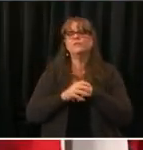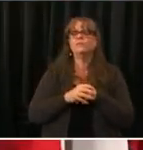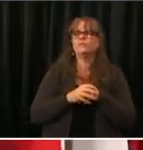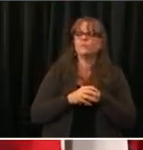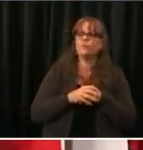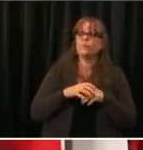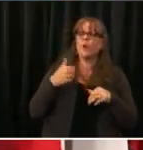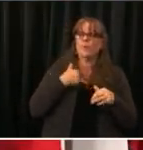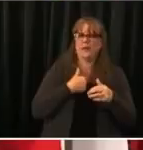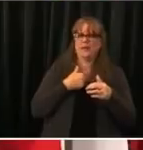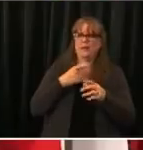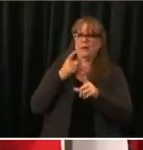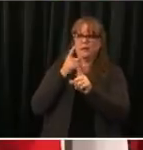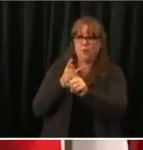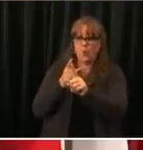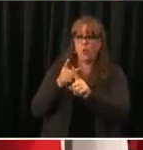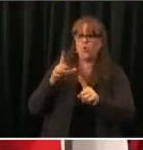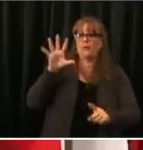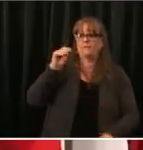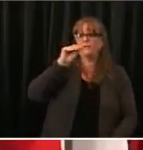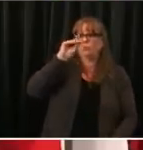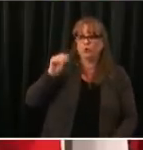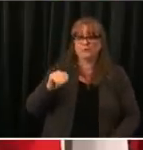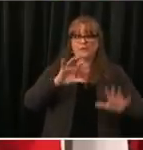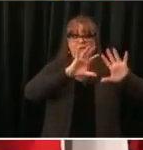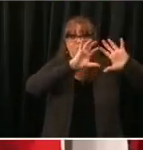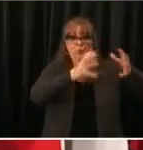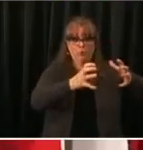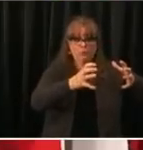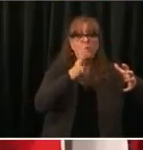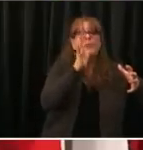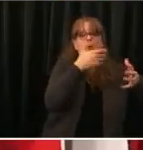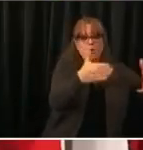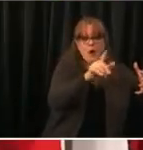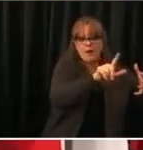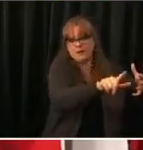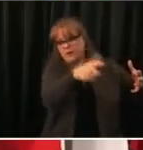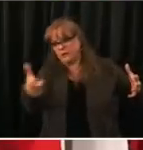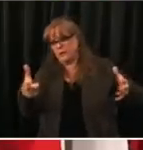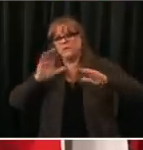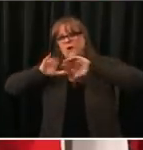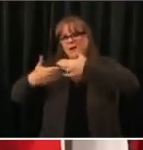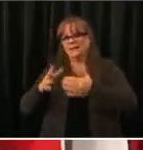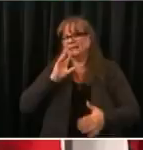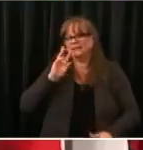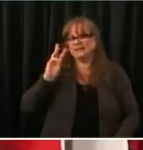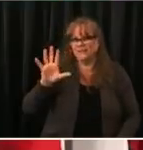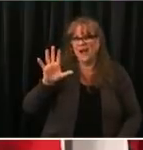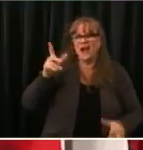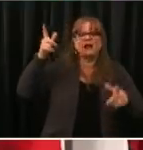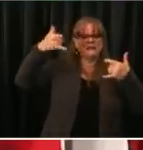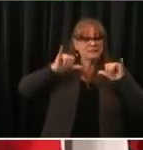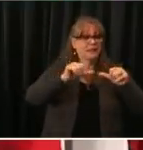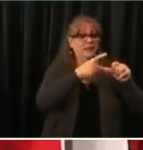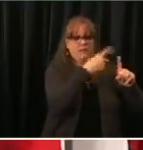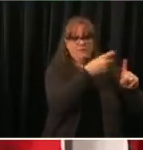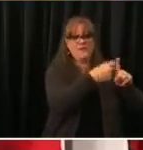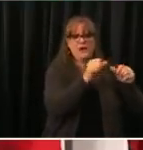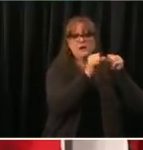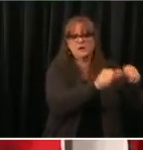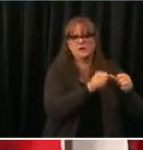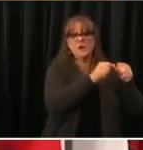up, expand it, finish up the remaining 70 and up in the coming weeks, find additional 70 and up, but certainly we don't want to slow down